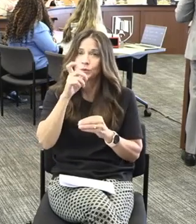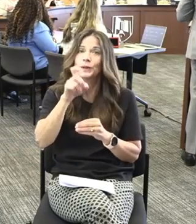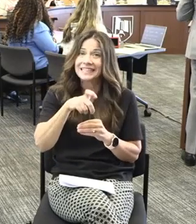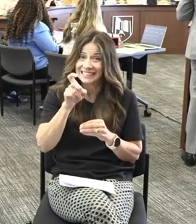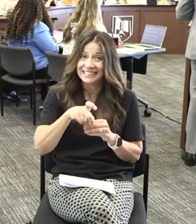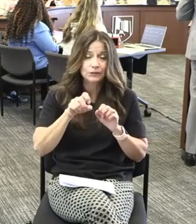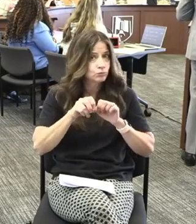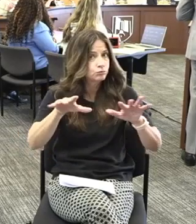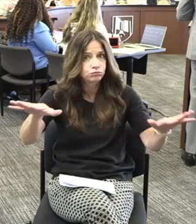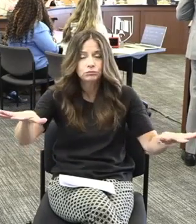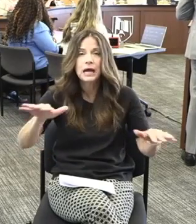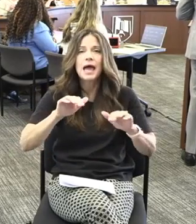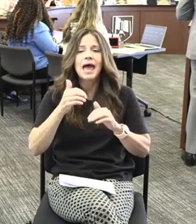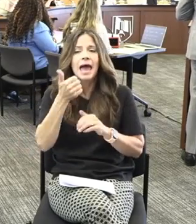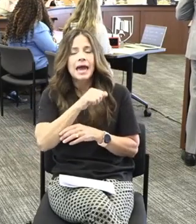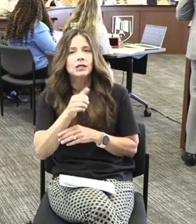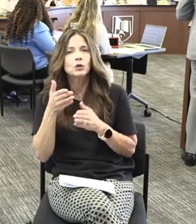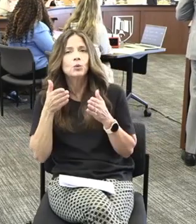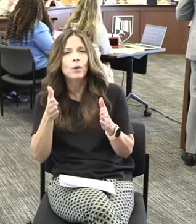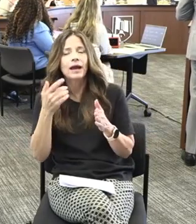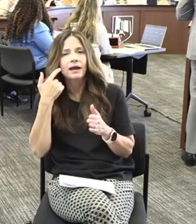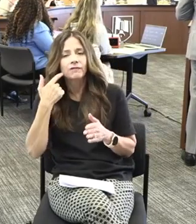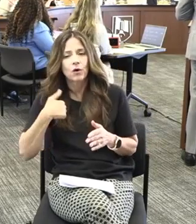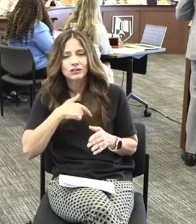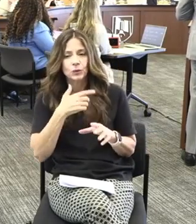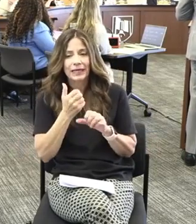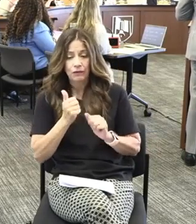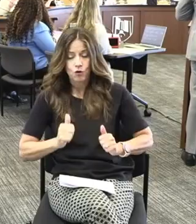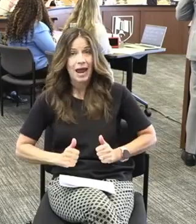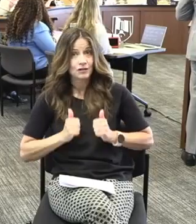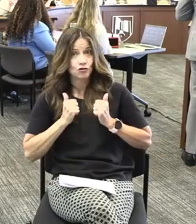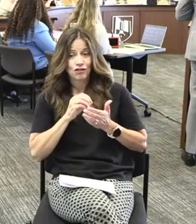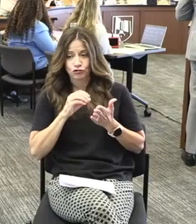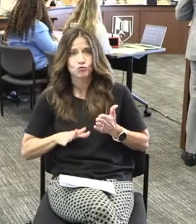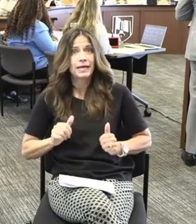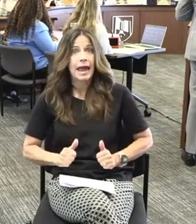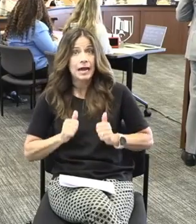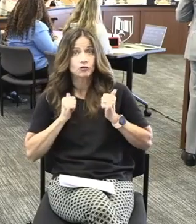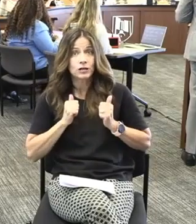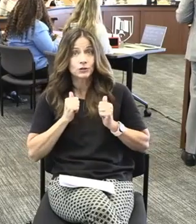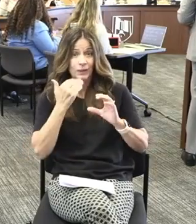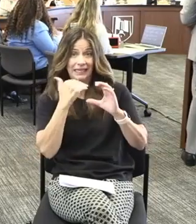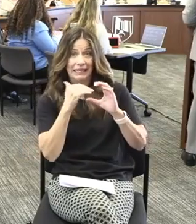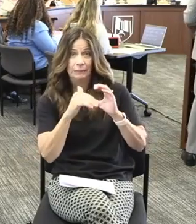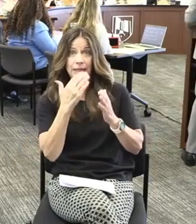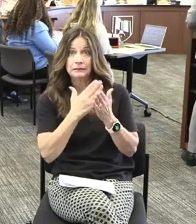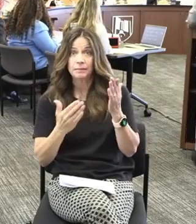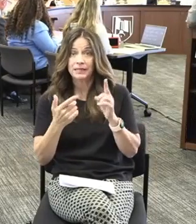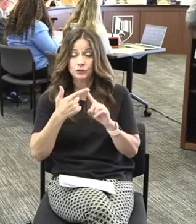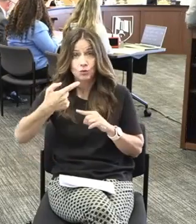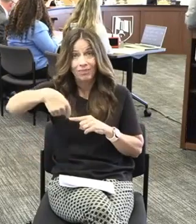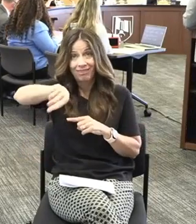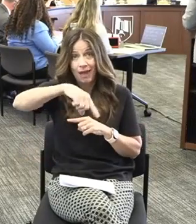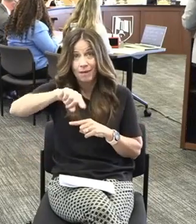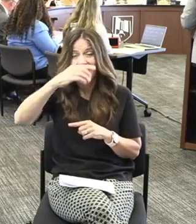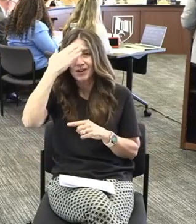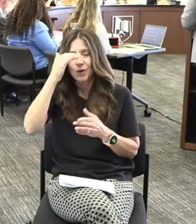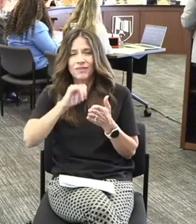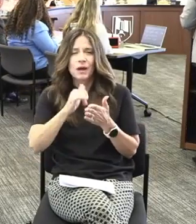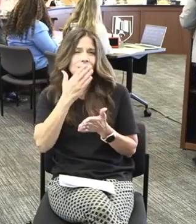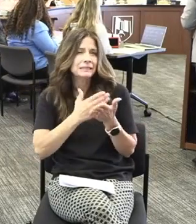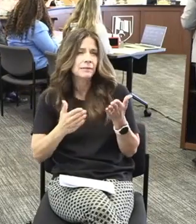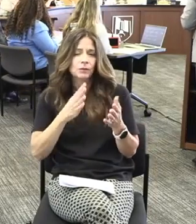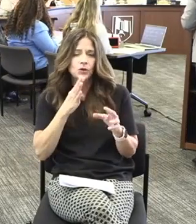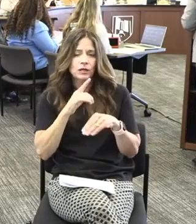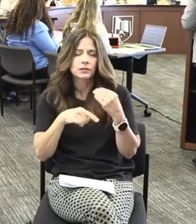out. And is there any way of us getting their addresses, the students' addresses, so that we can email something to them? Because I know that was something we brought up a couple of years